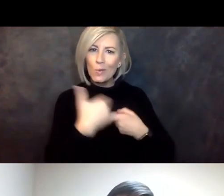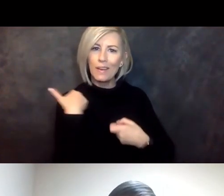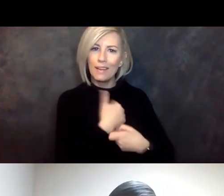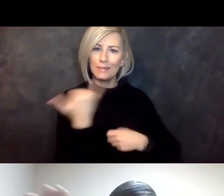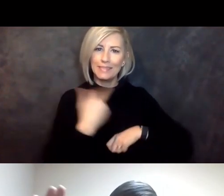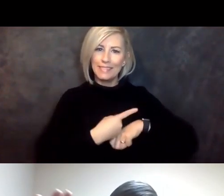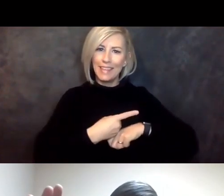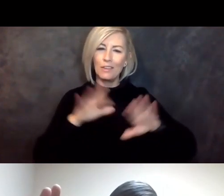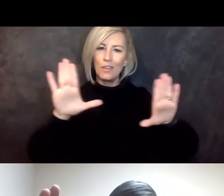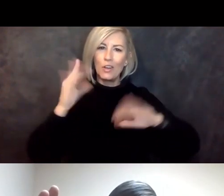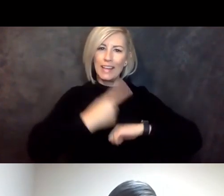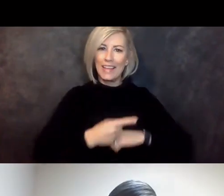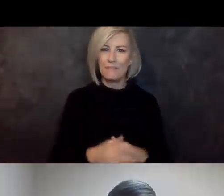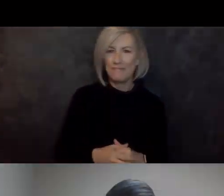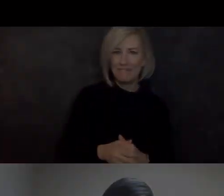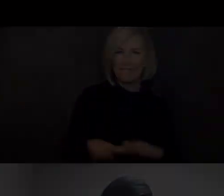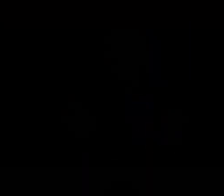You have a great day.